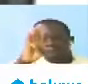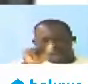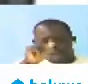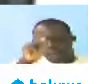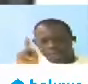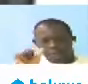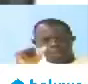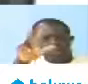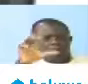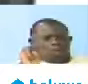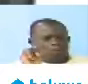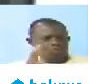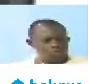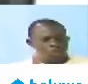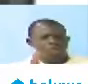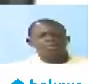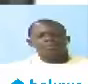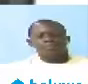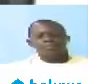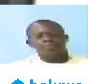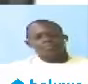yemande.